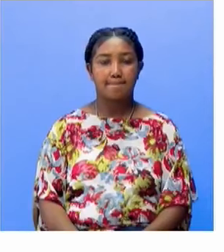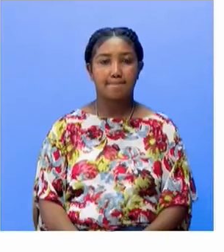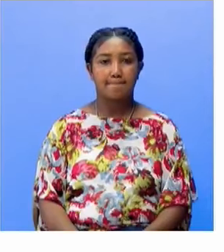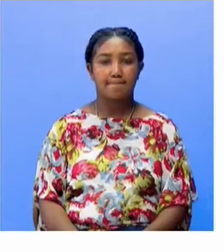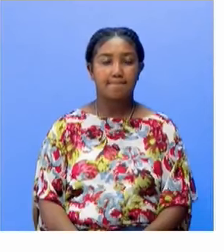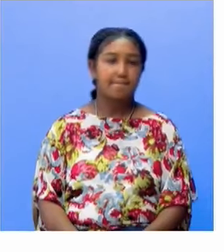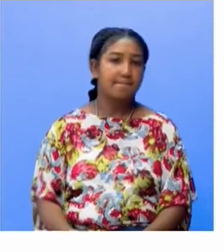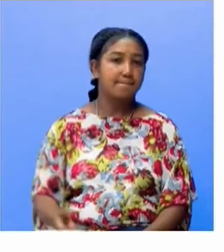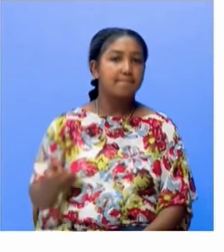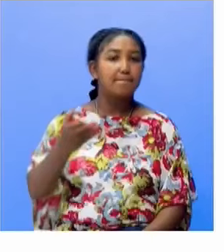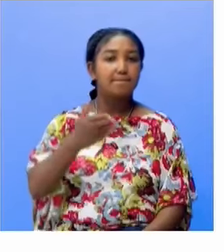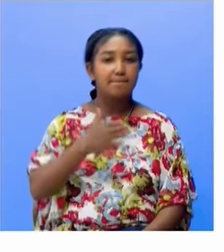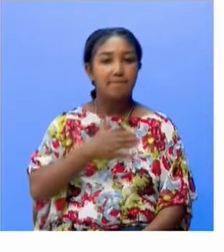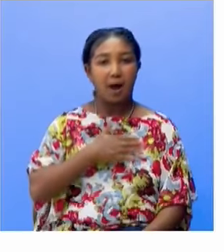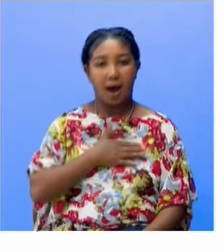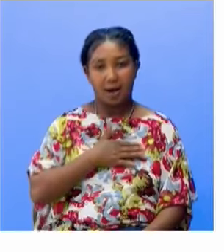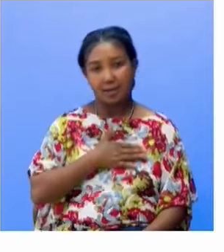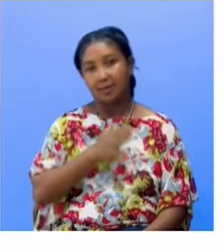My mother